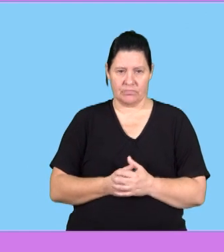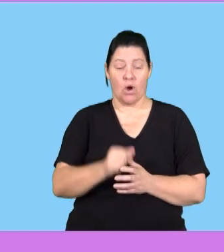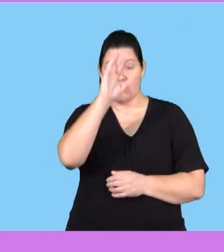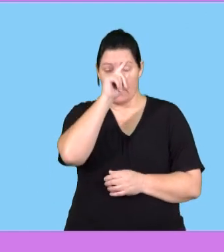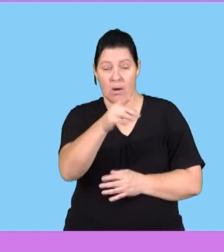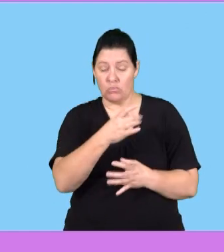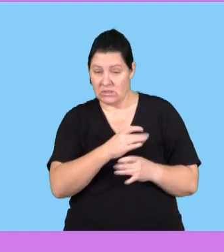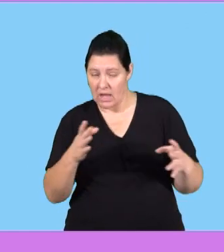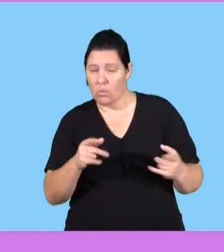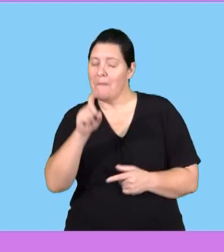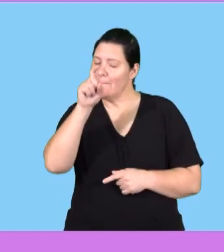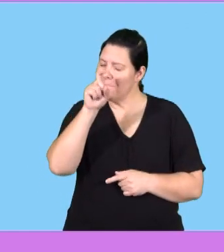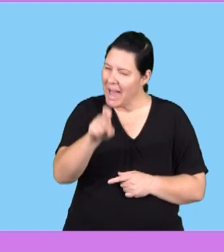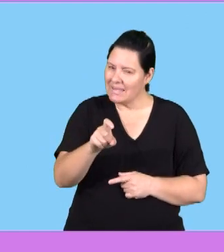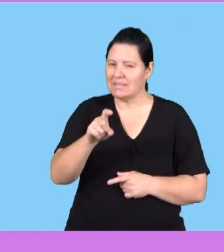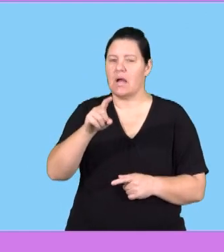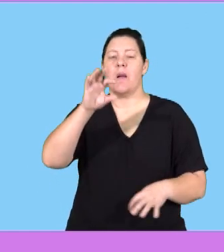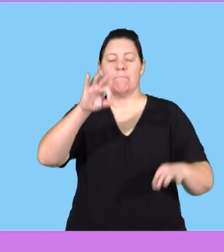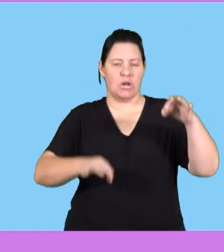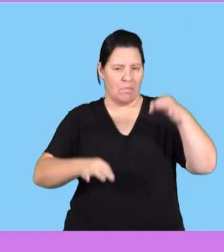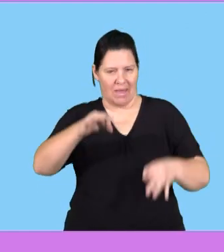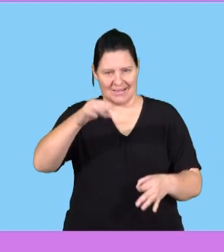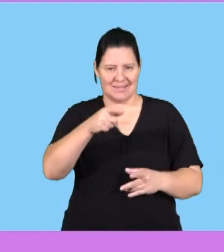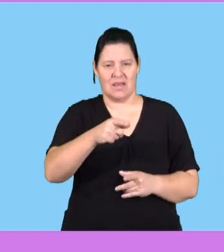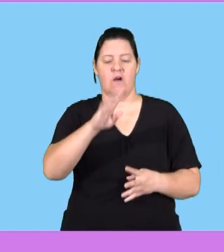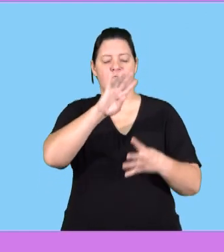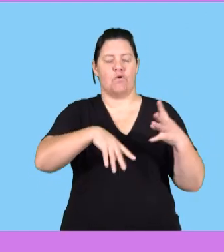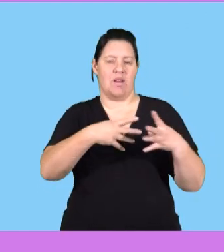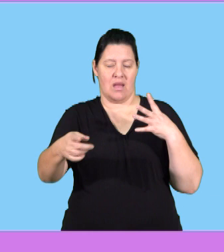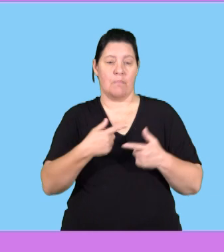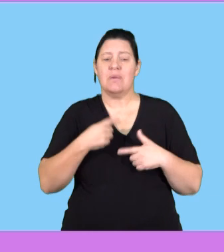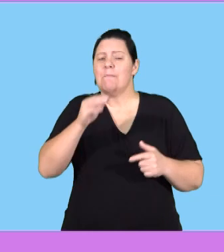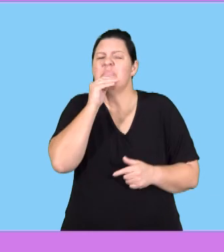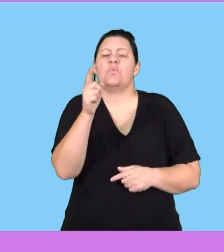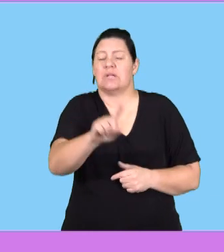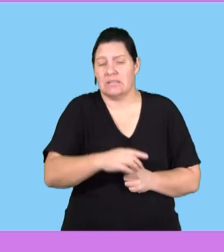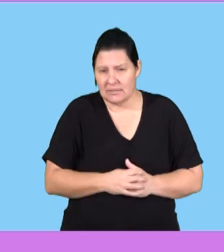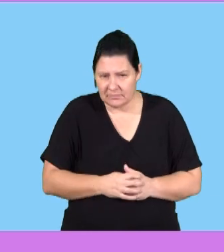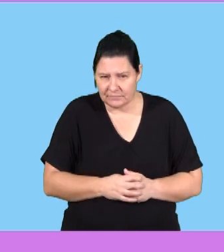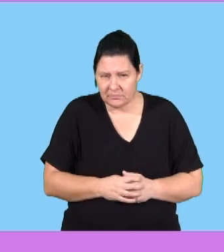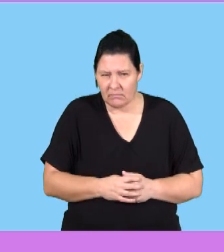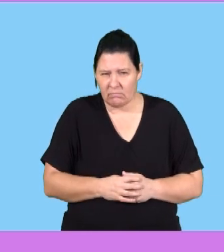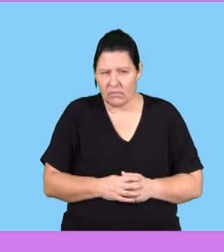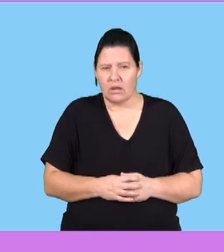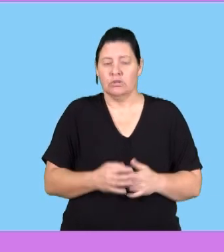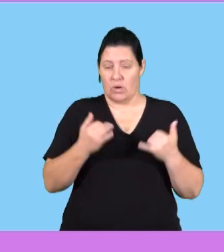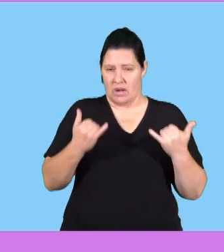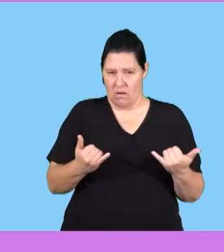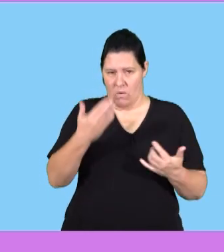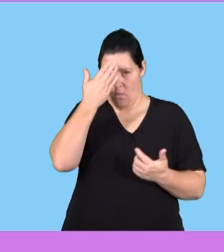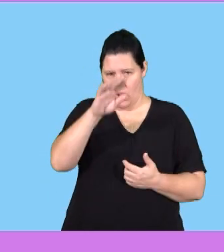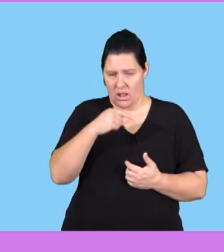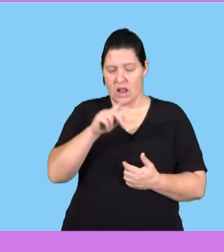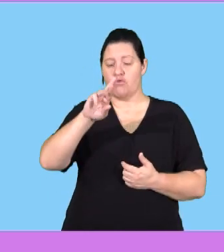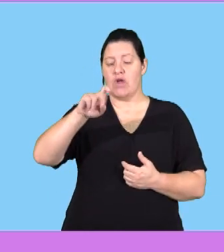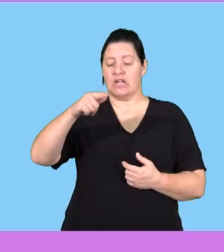Now, remember when we started, I said you must be able to manipulate the subject of the formula. So what do I mean by that? So here, I